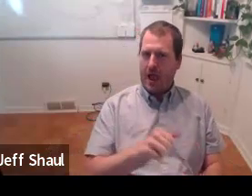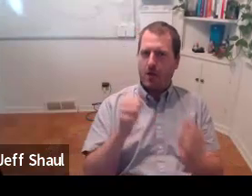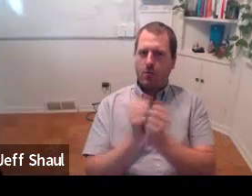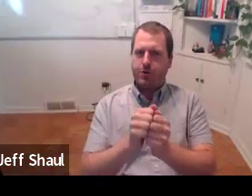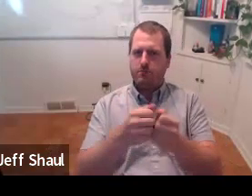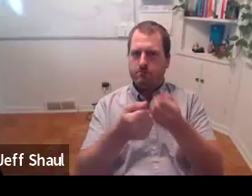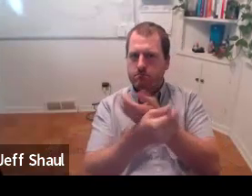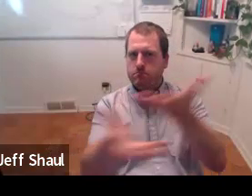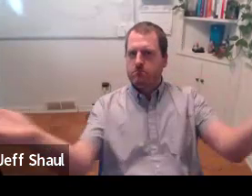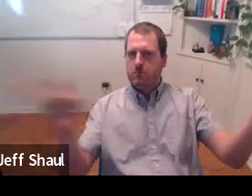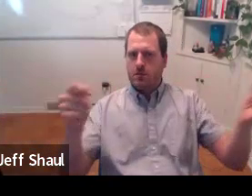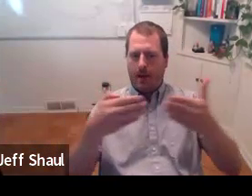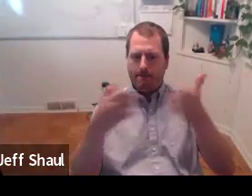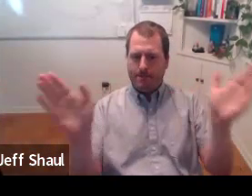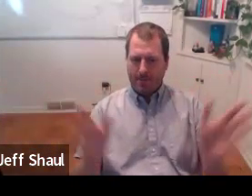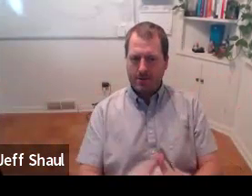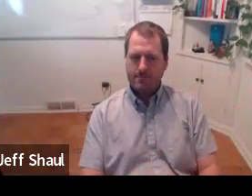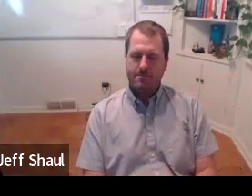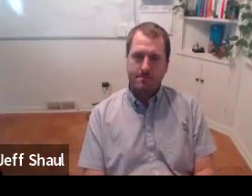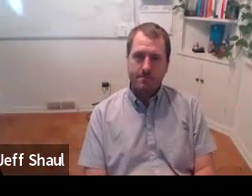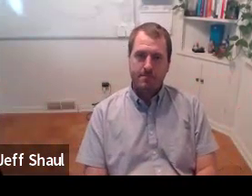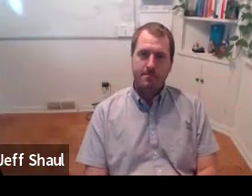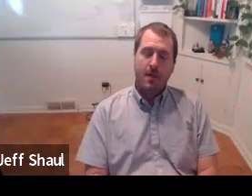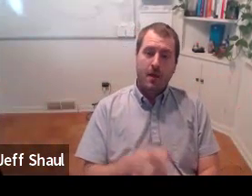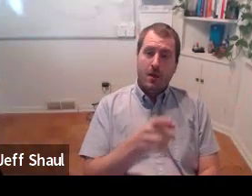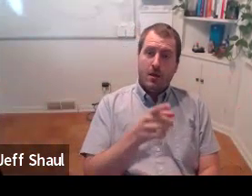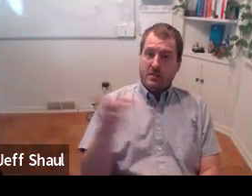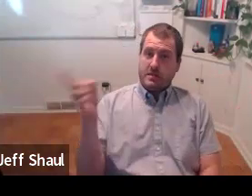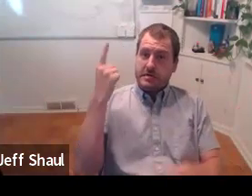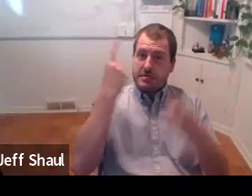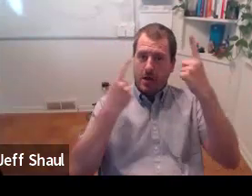to communicate that with the public?